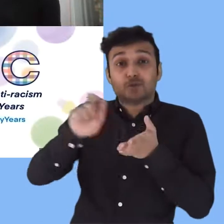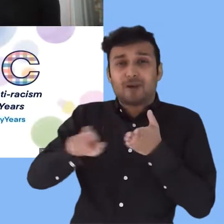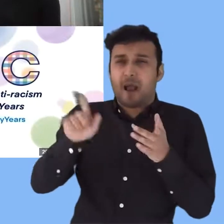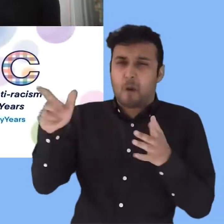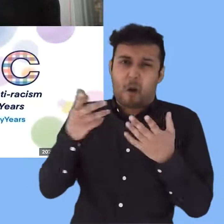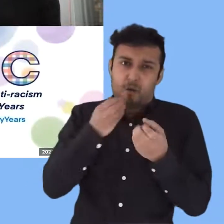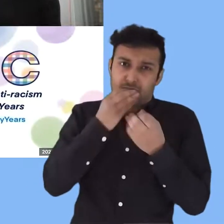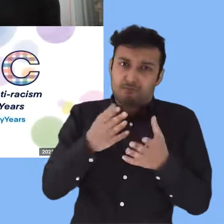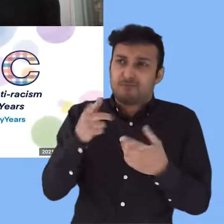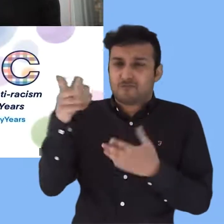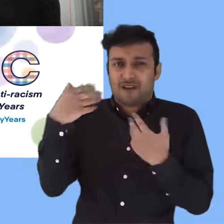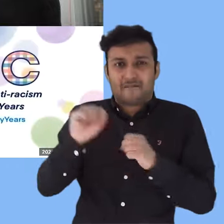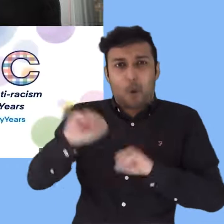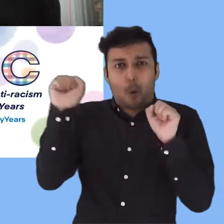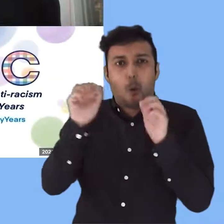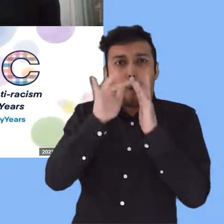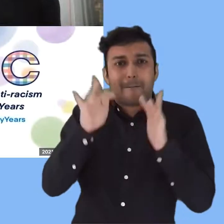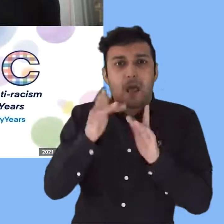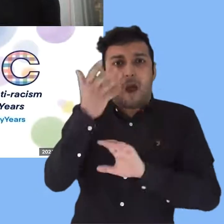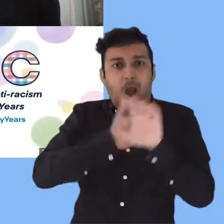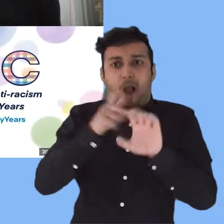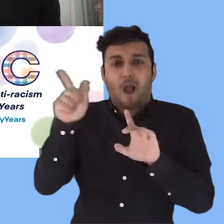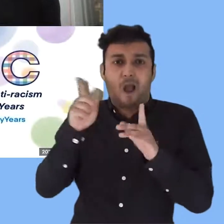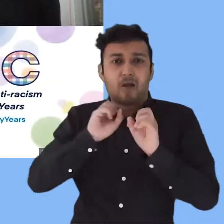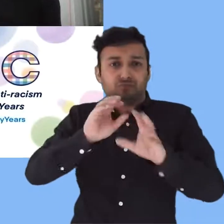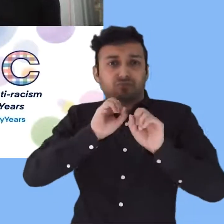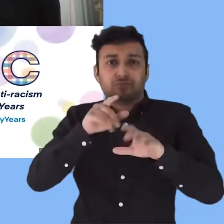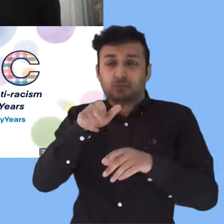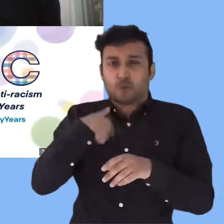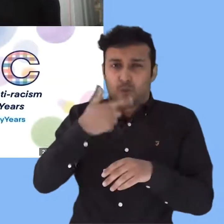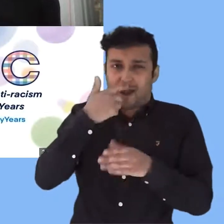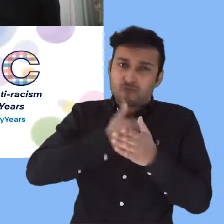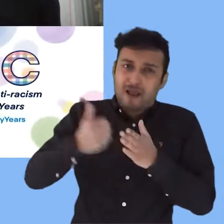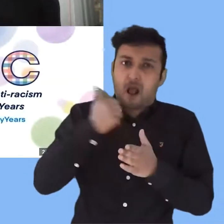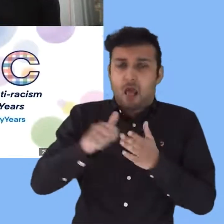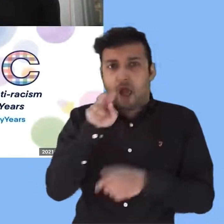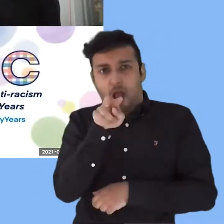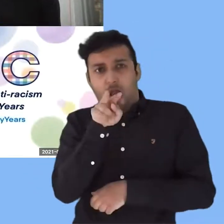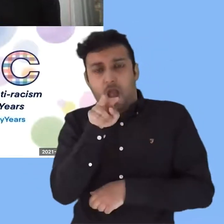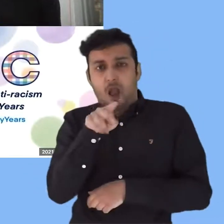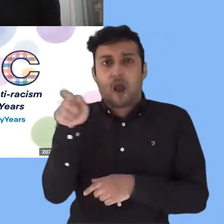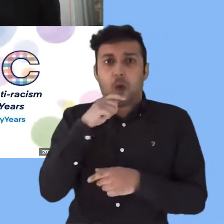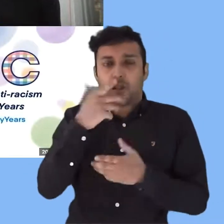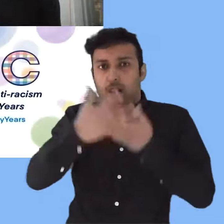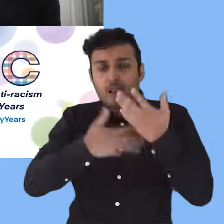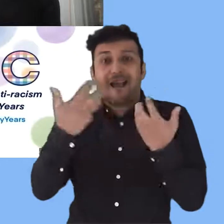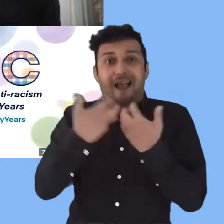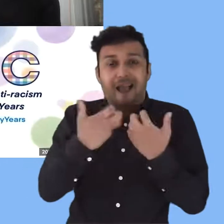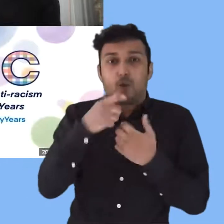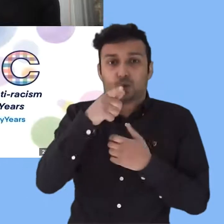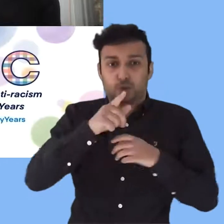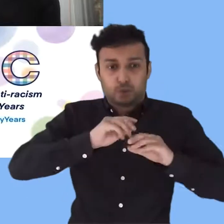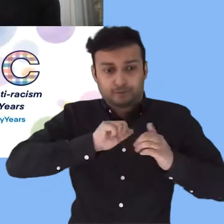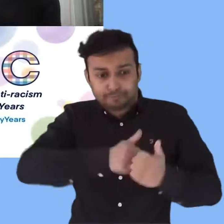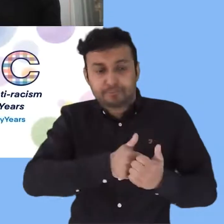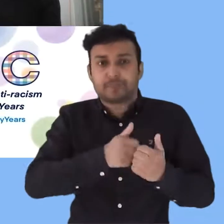regularly, that will teach you how to support children on their anti-racism journey in the early years. So doing those things alongside your own